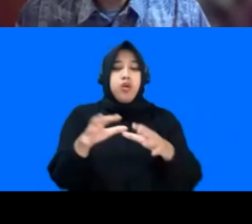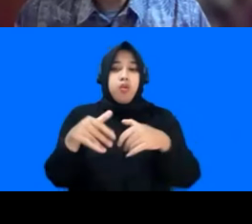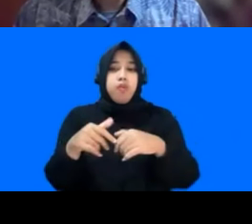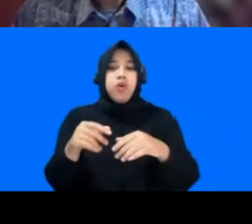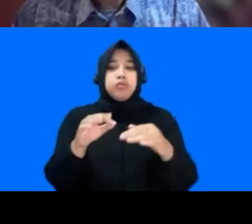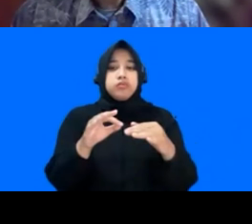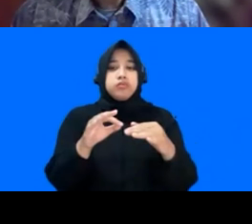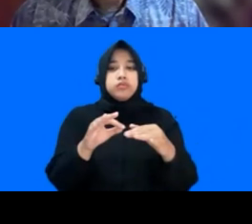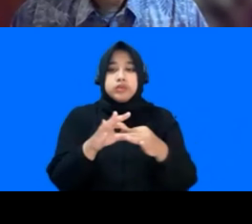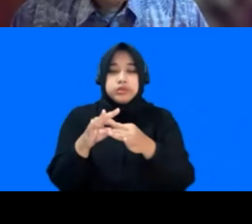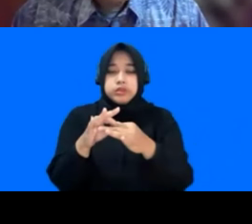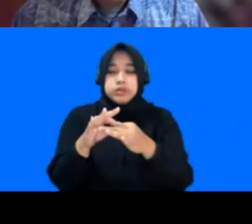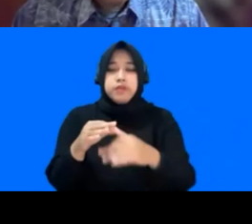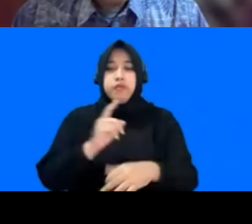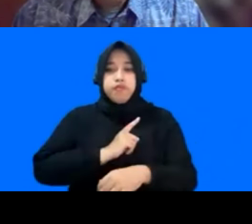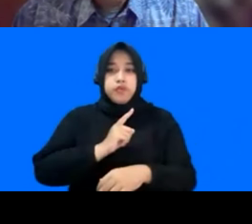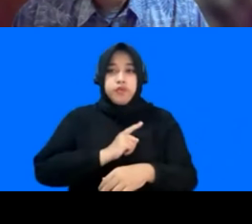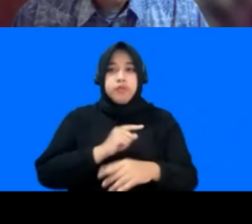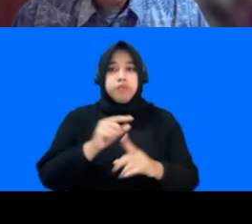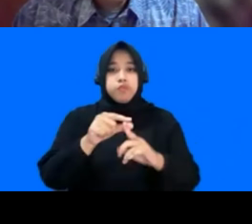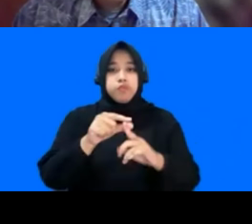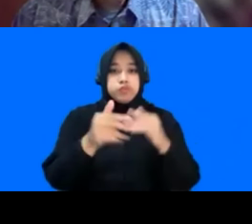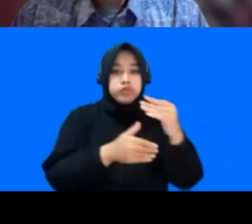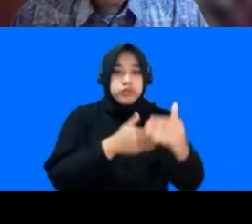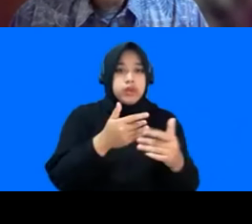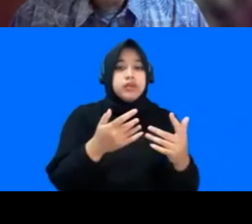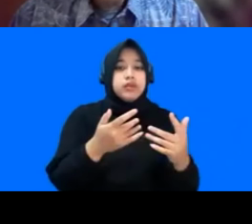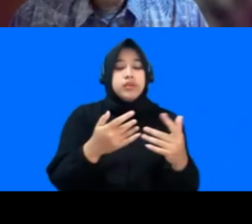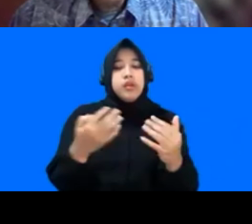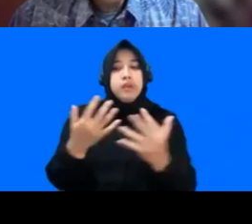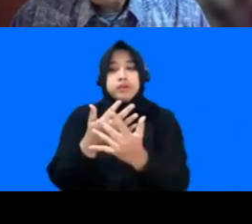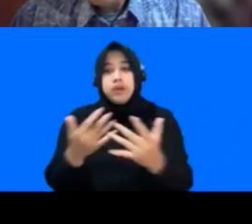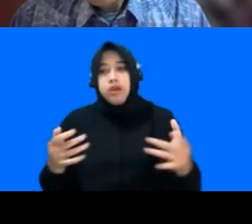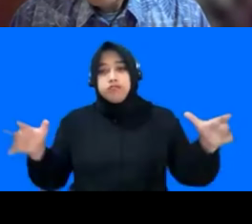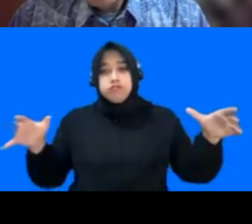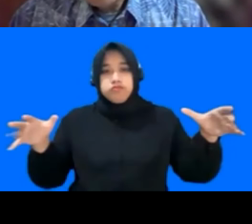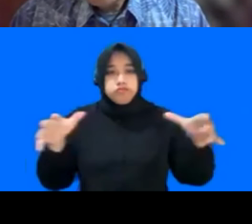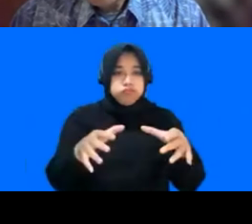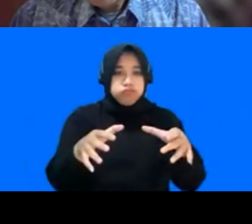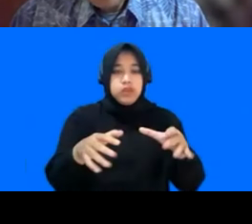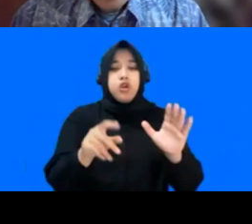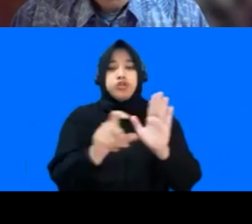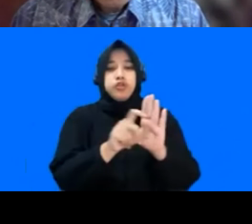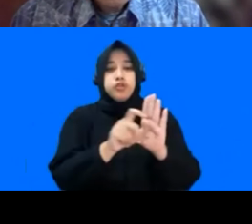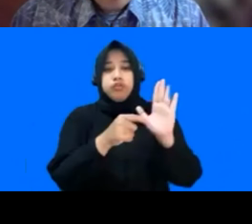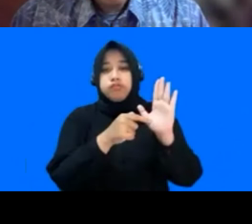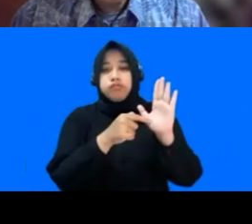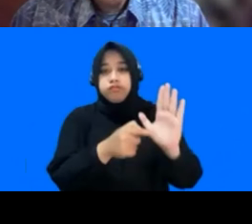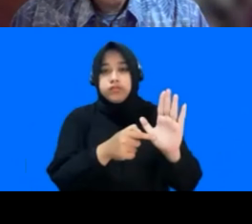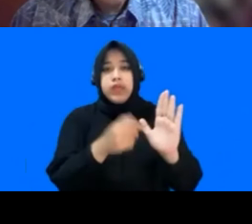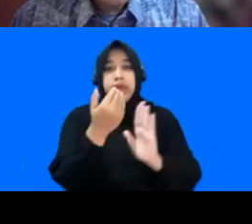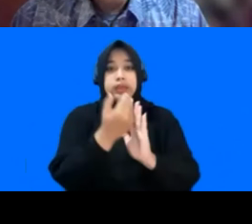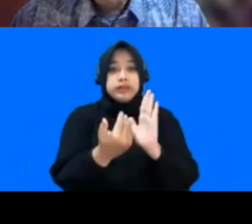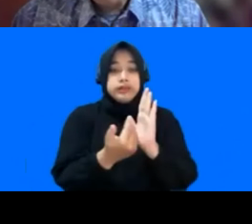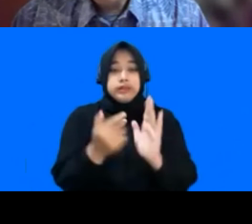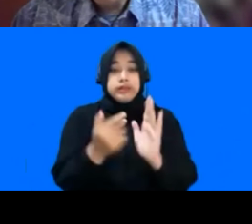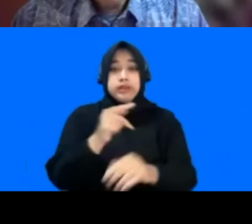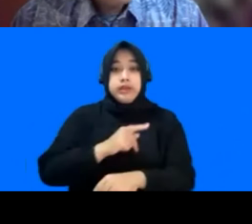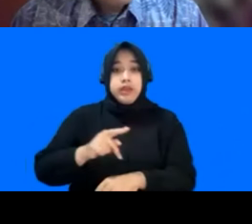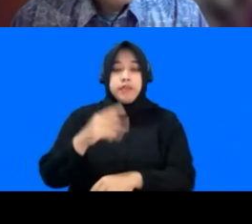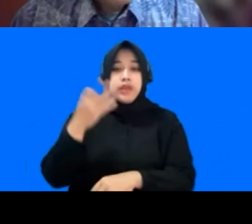done during World Car Free Day recently. And we use apps like